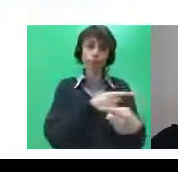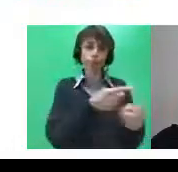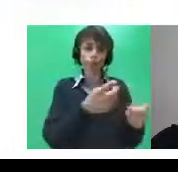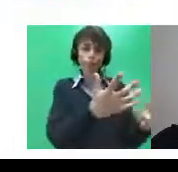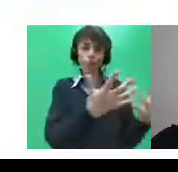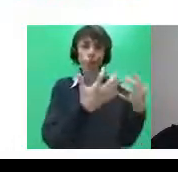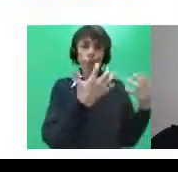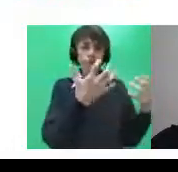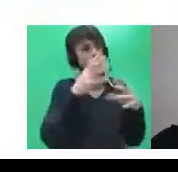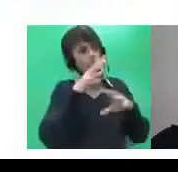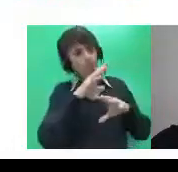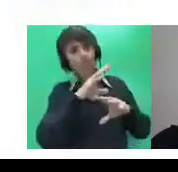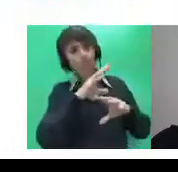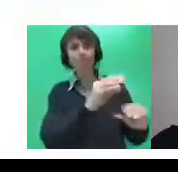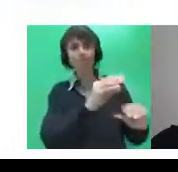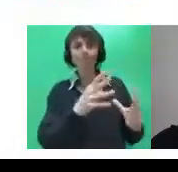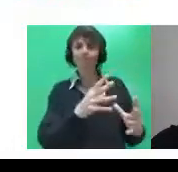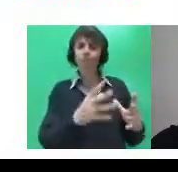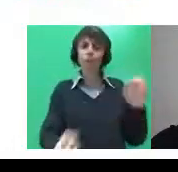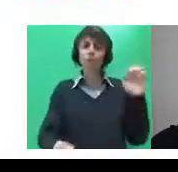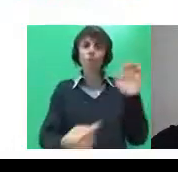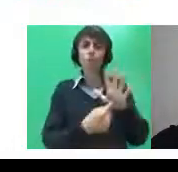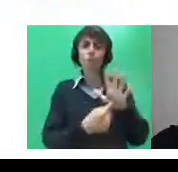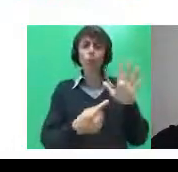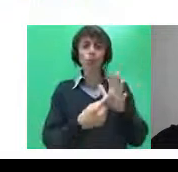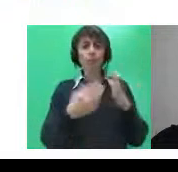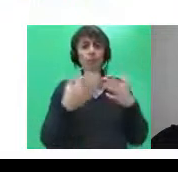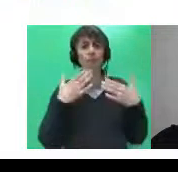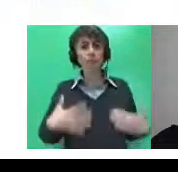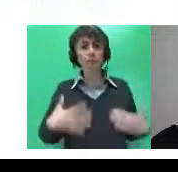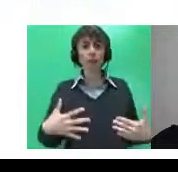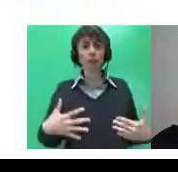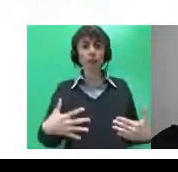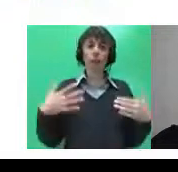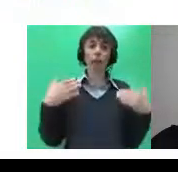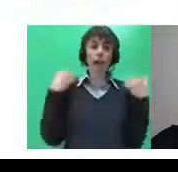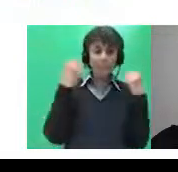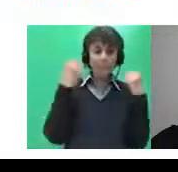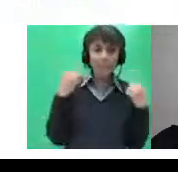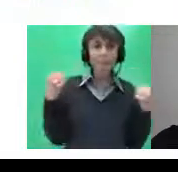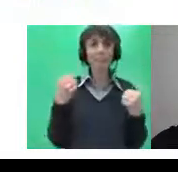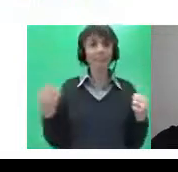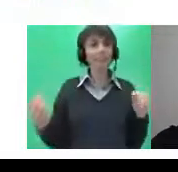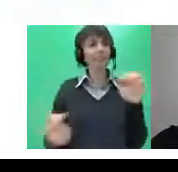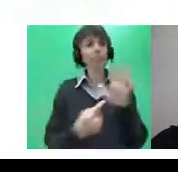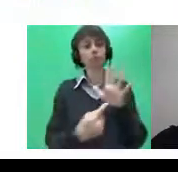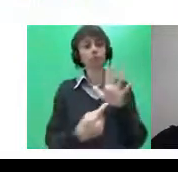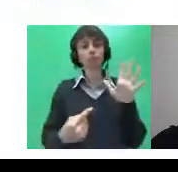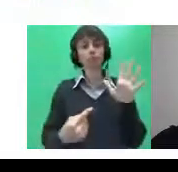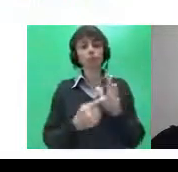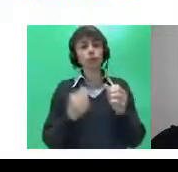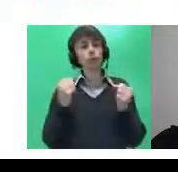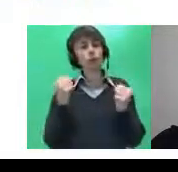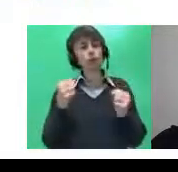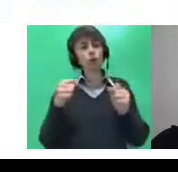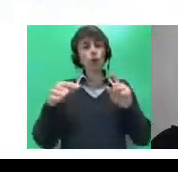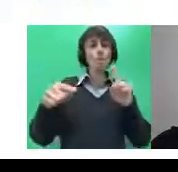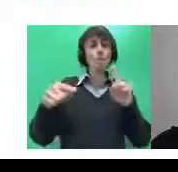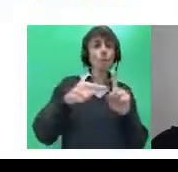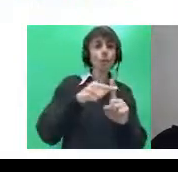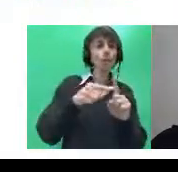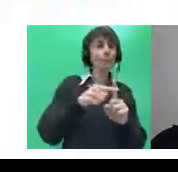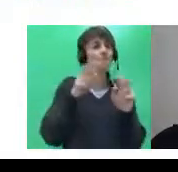physical activity has continued to resonate. It's been a positive yet calm tone of voice, which has been welcomed in